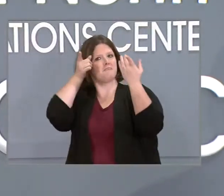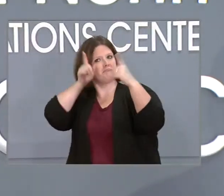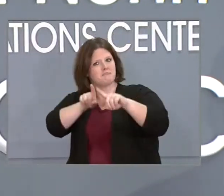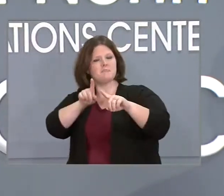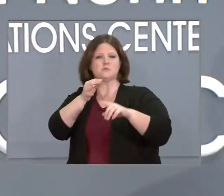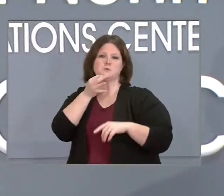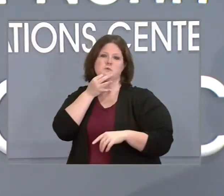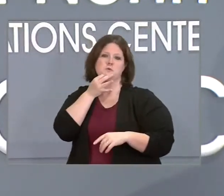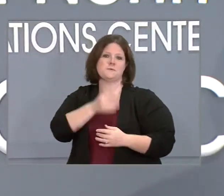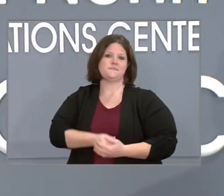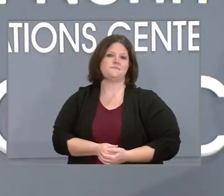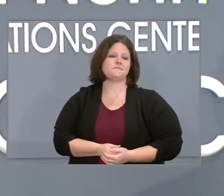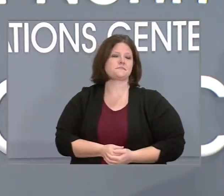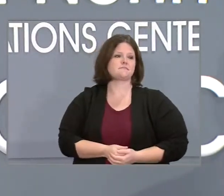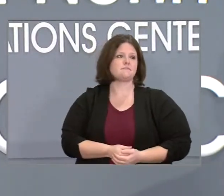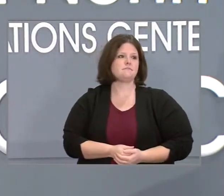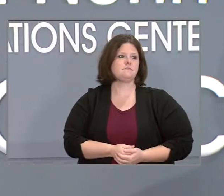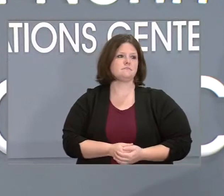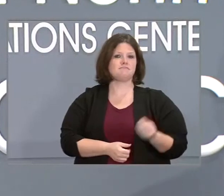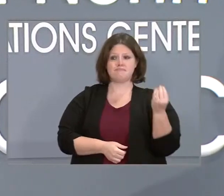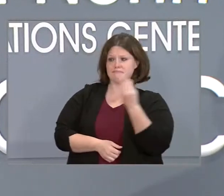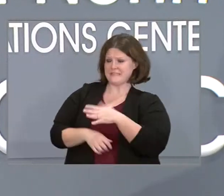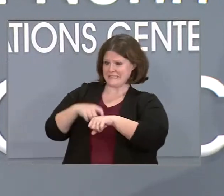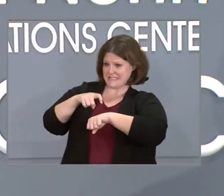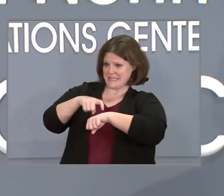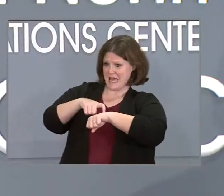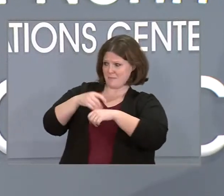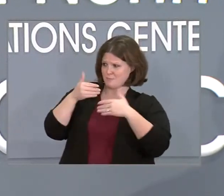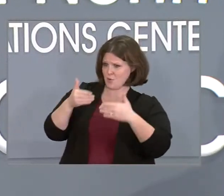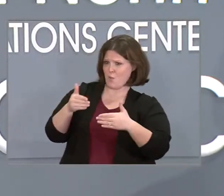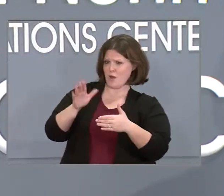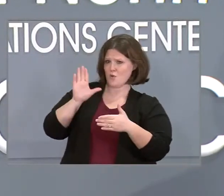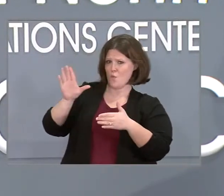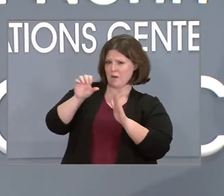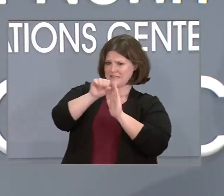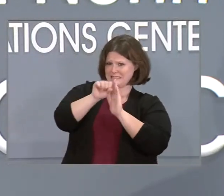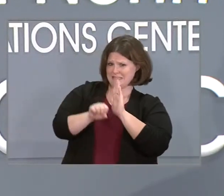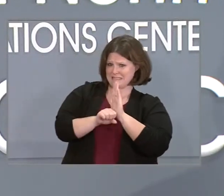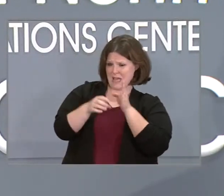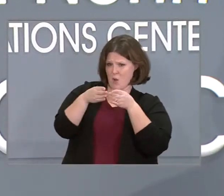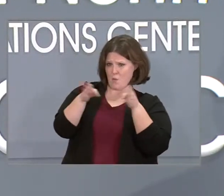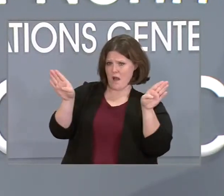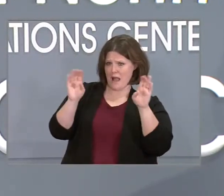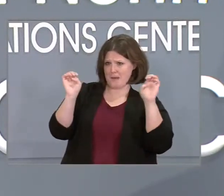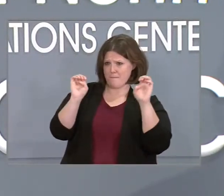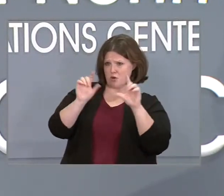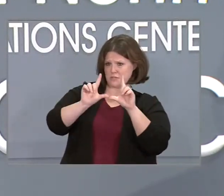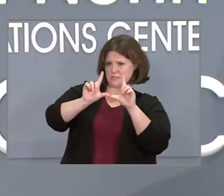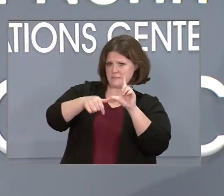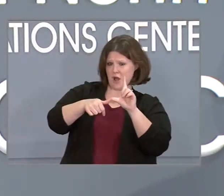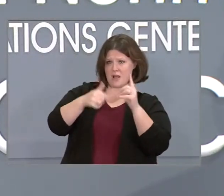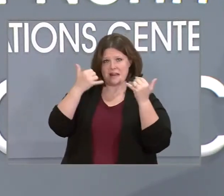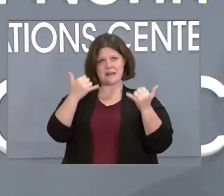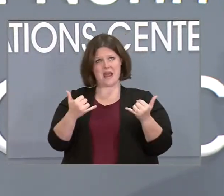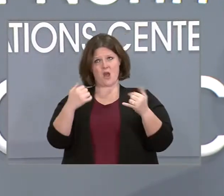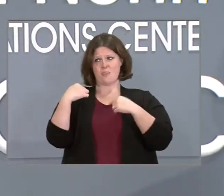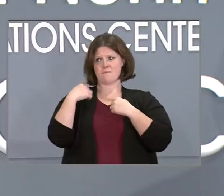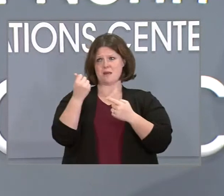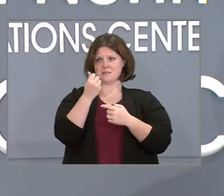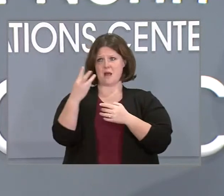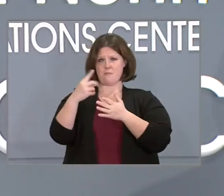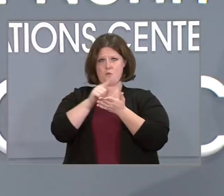Is it time for you to let your statewide emergency order expire 35% drop in cases the last couple of